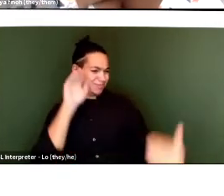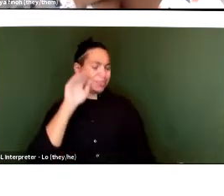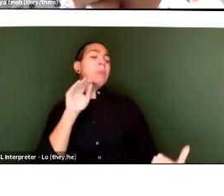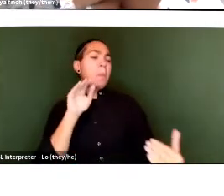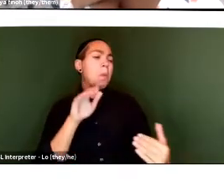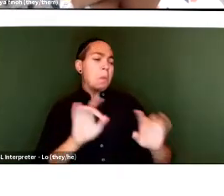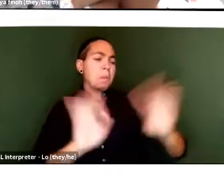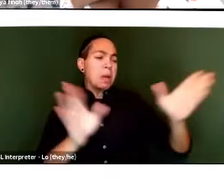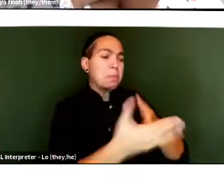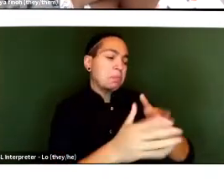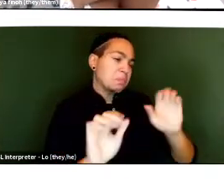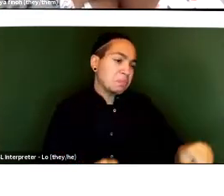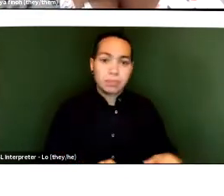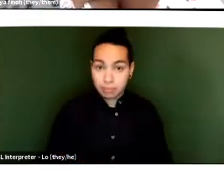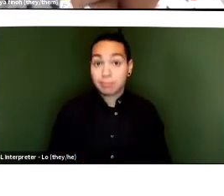Next, please.